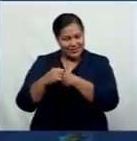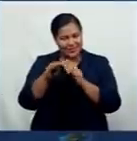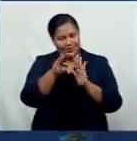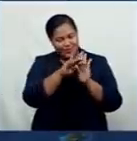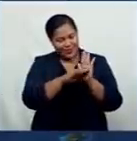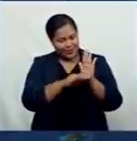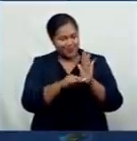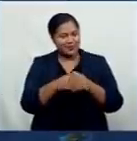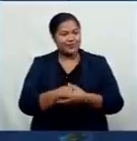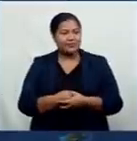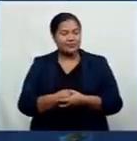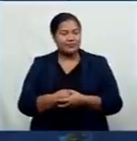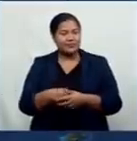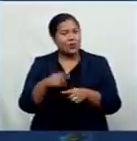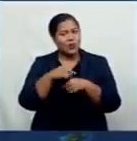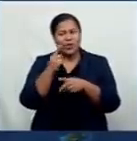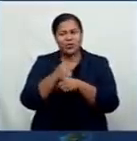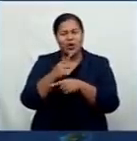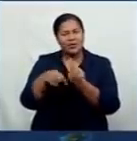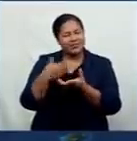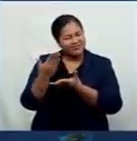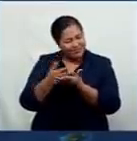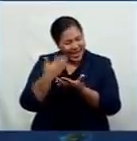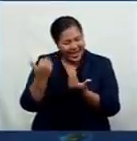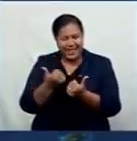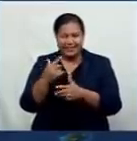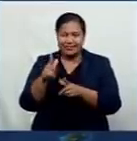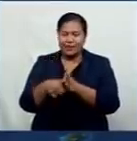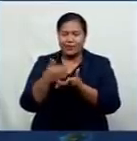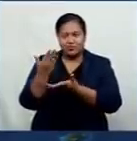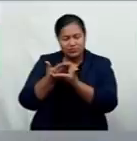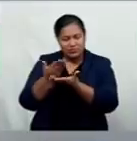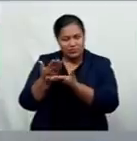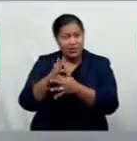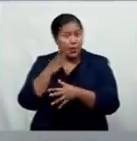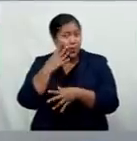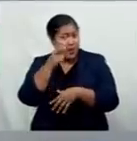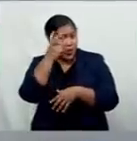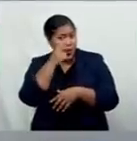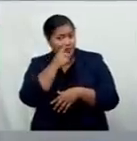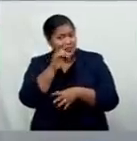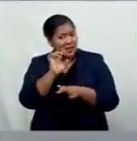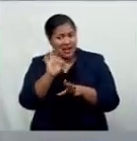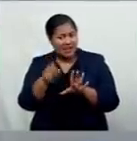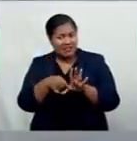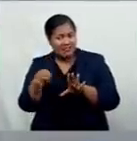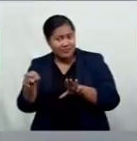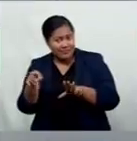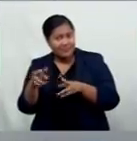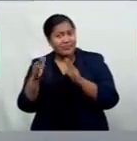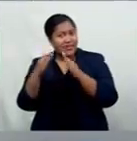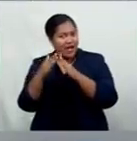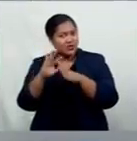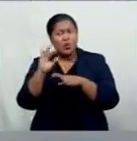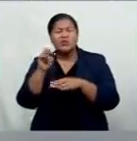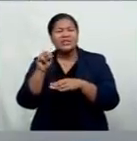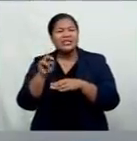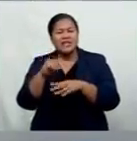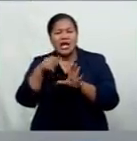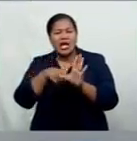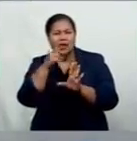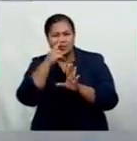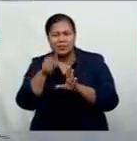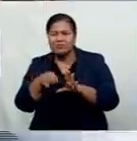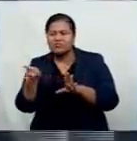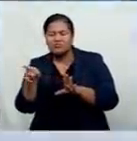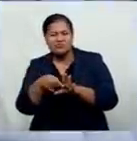We have mentioned a number of times, even if the elderly person doesn't go out of the house, all you need is the young people to go